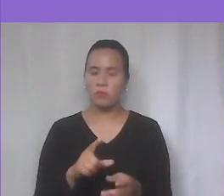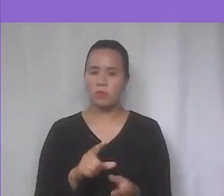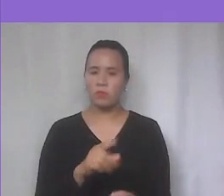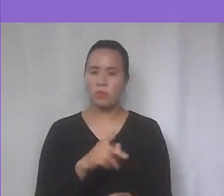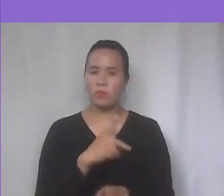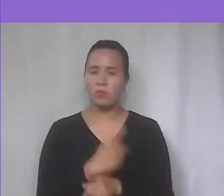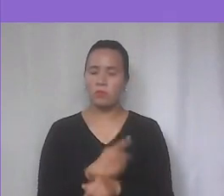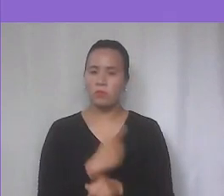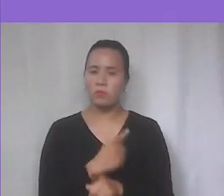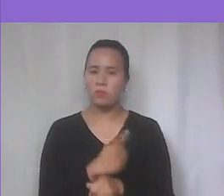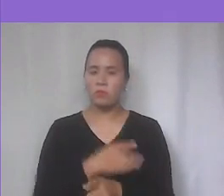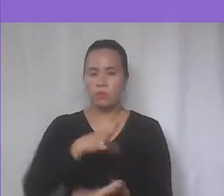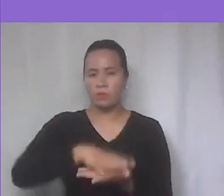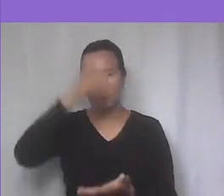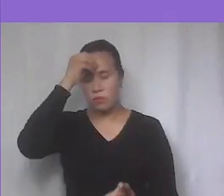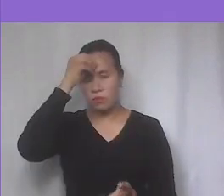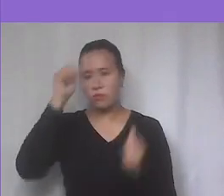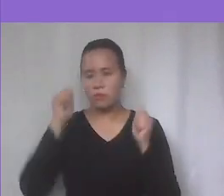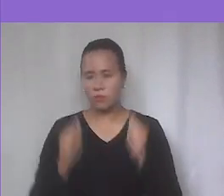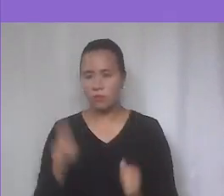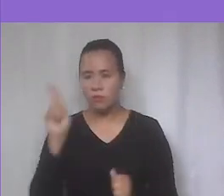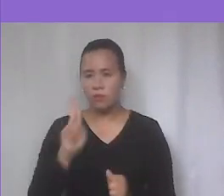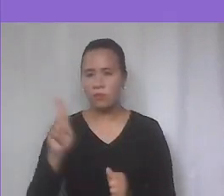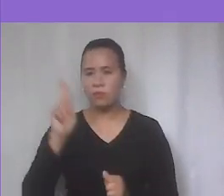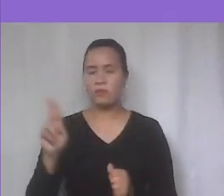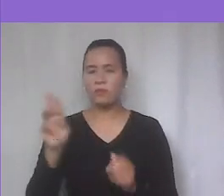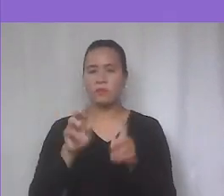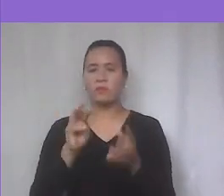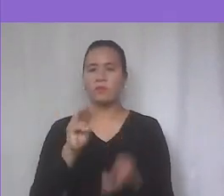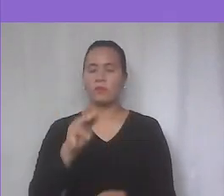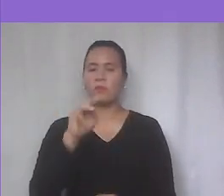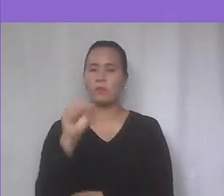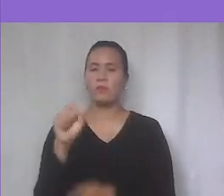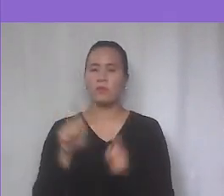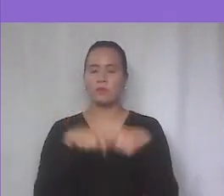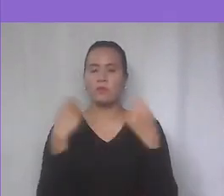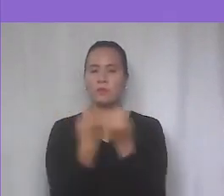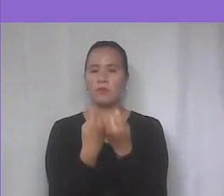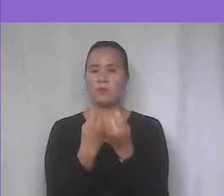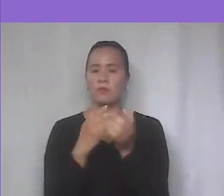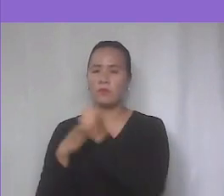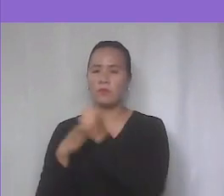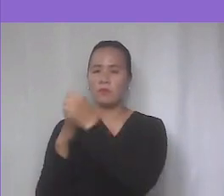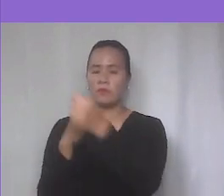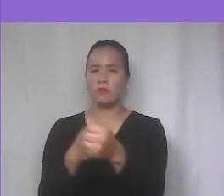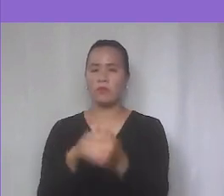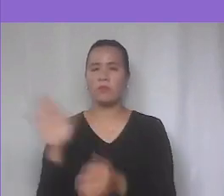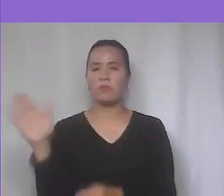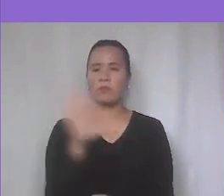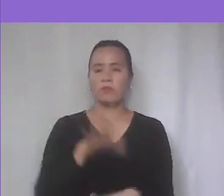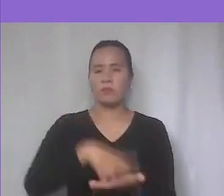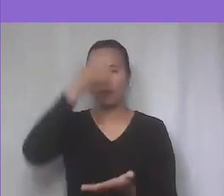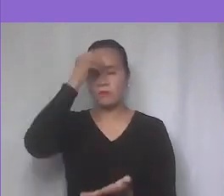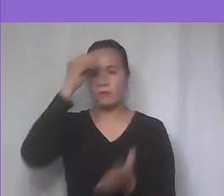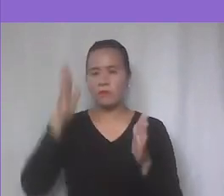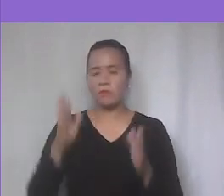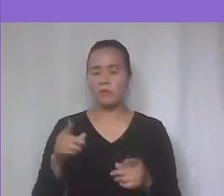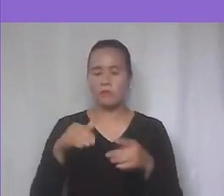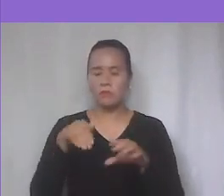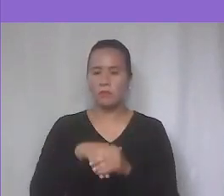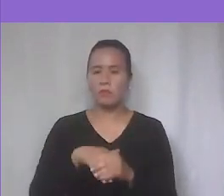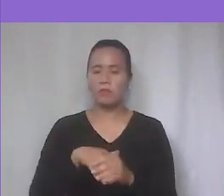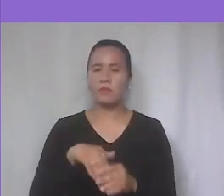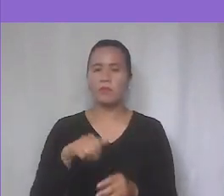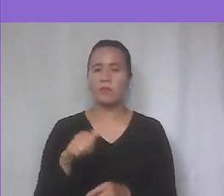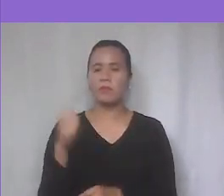of the Microsoft Teams in navigating your learning in any dimension of your education.